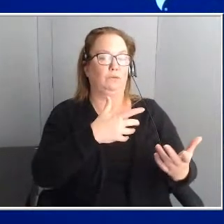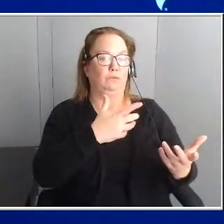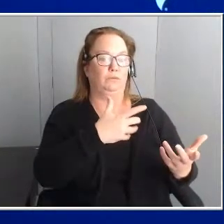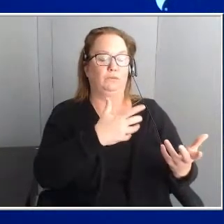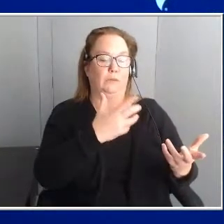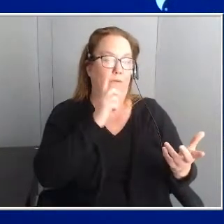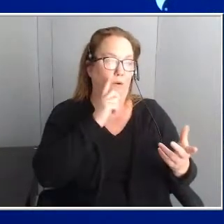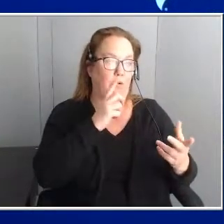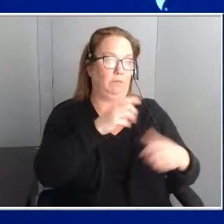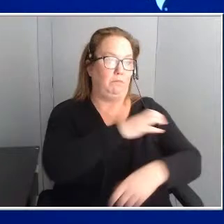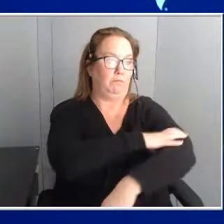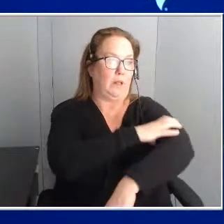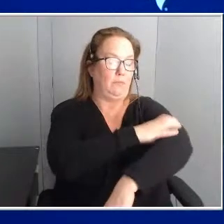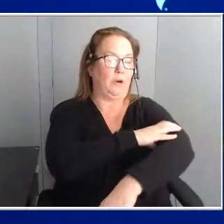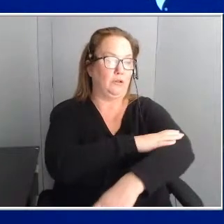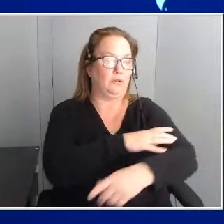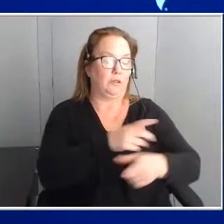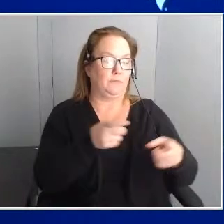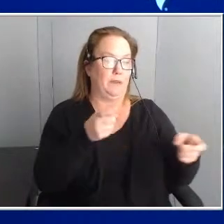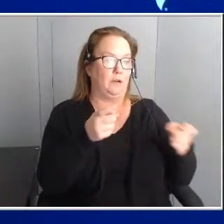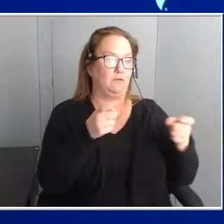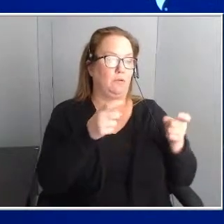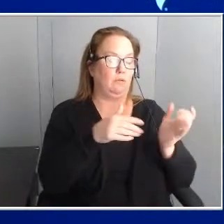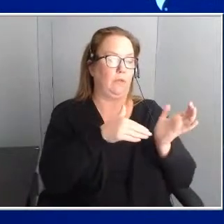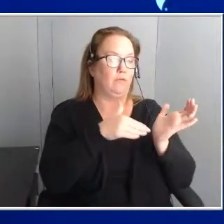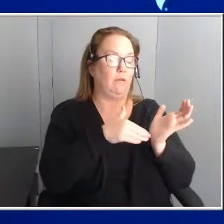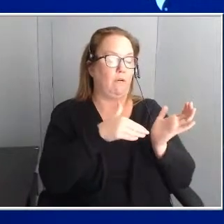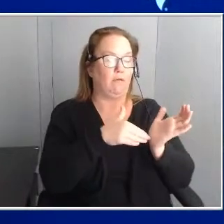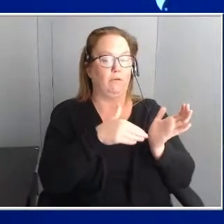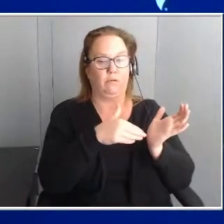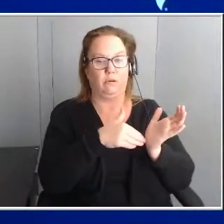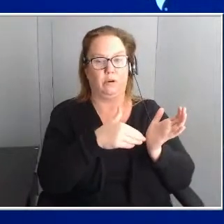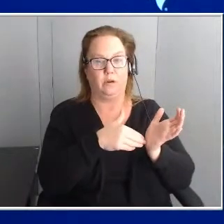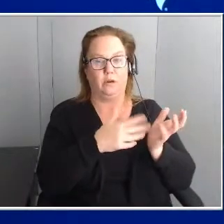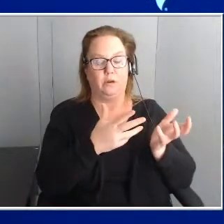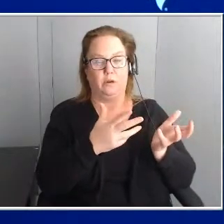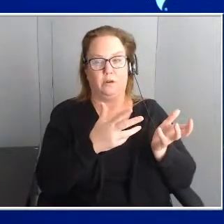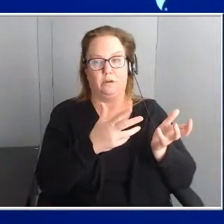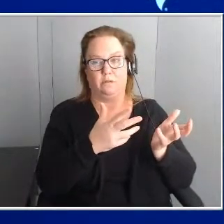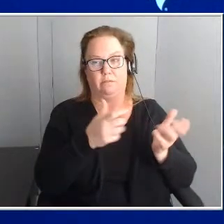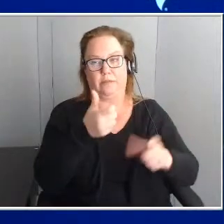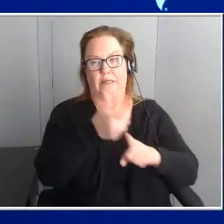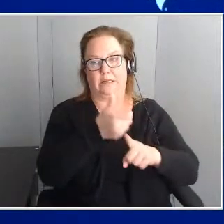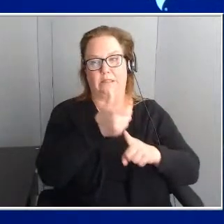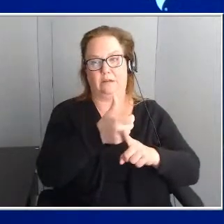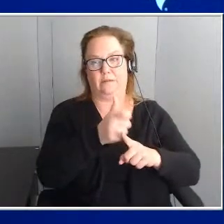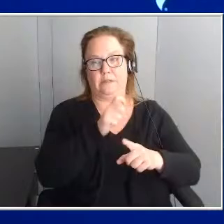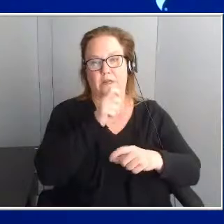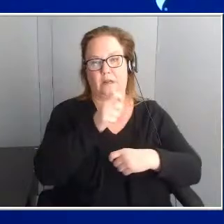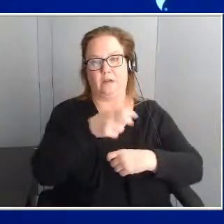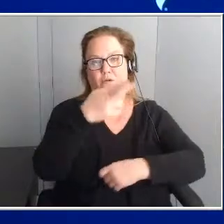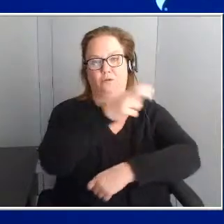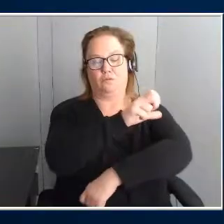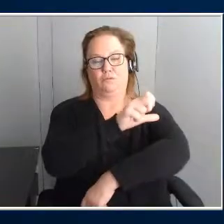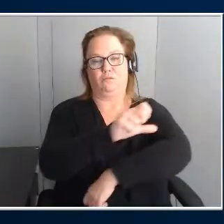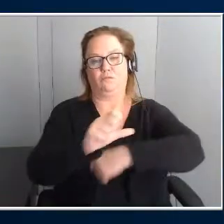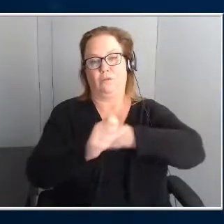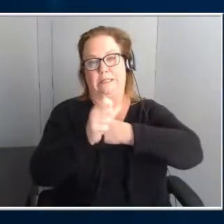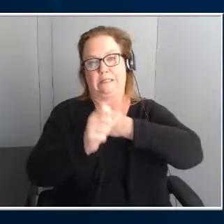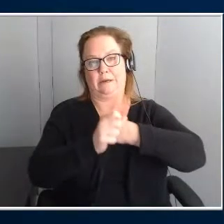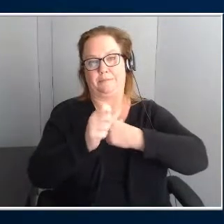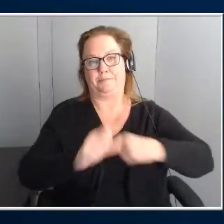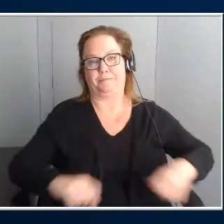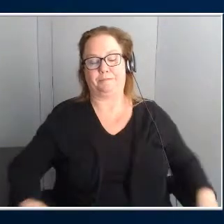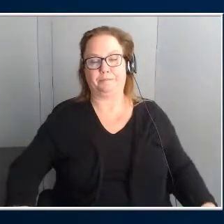pressure being well controlled with your doctor, then that's, that itself is not a huge risk to me. John has a question for Dr.